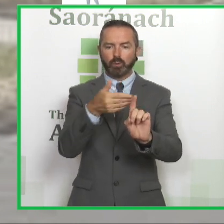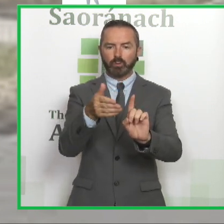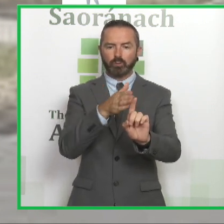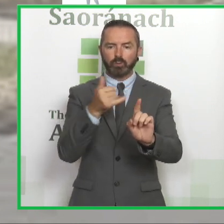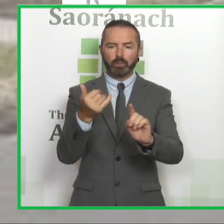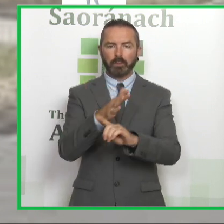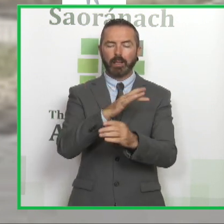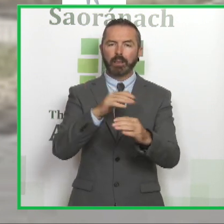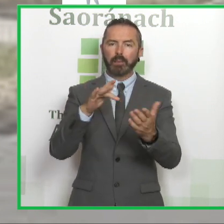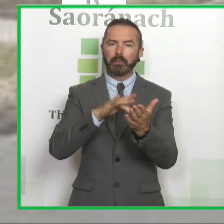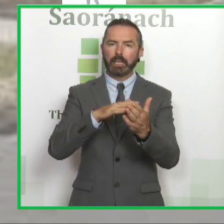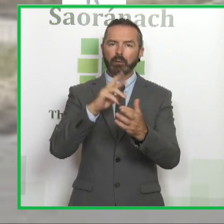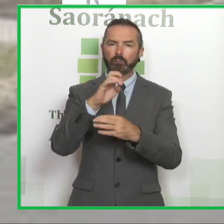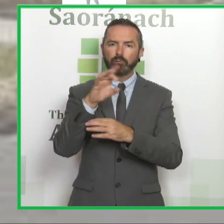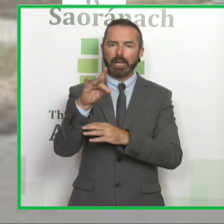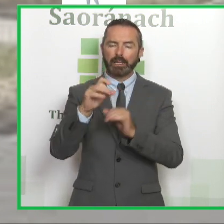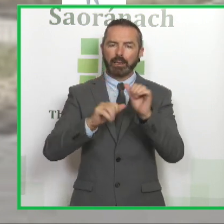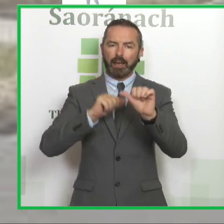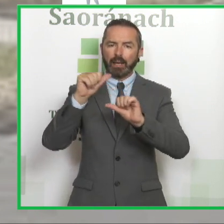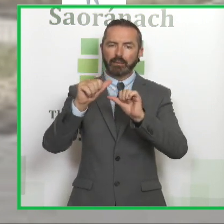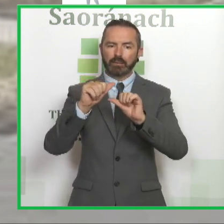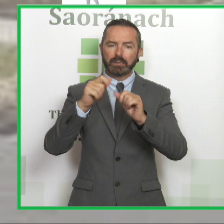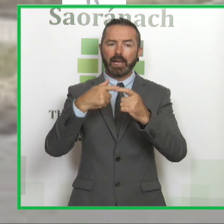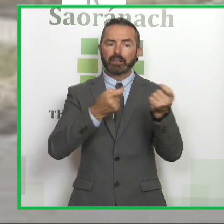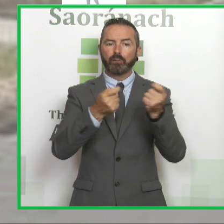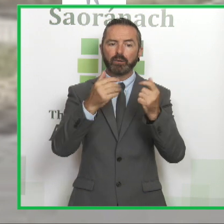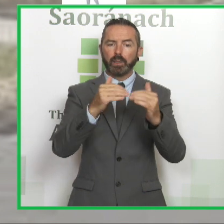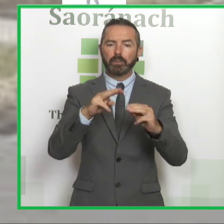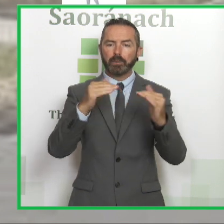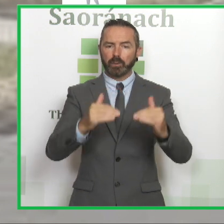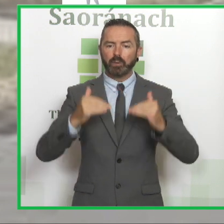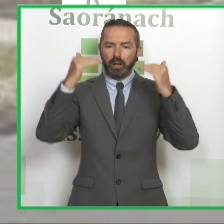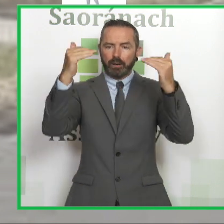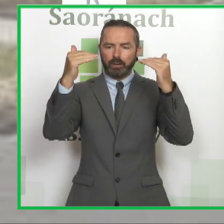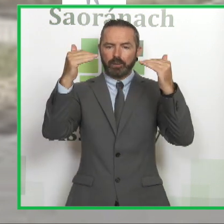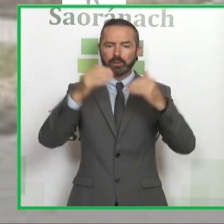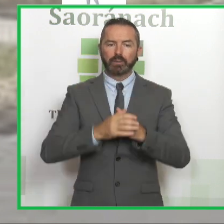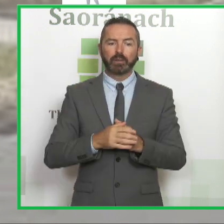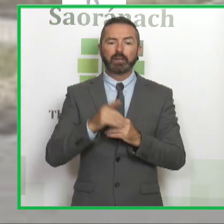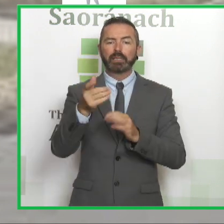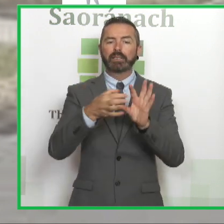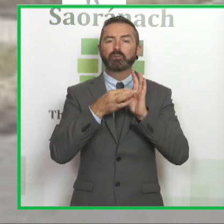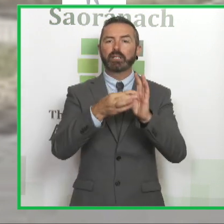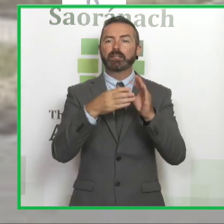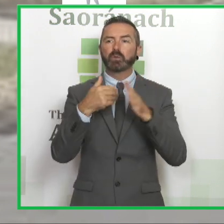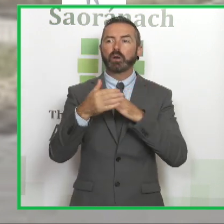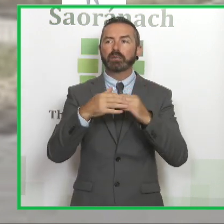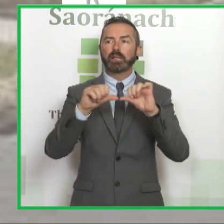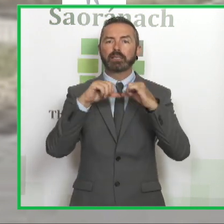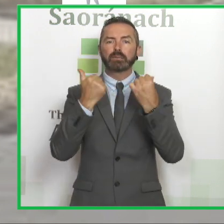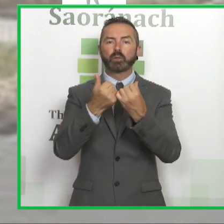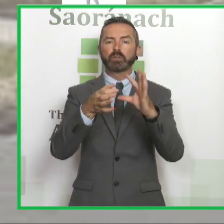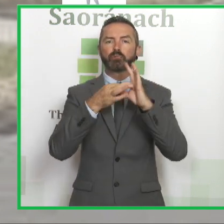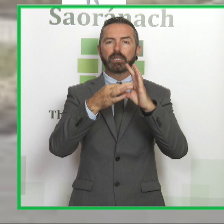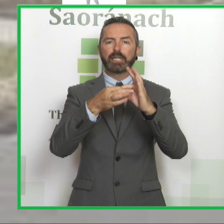adults who, in turn, were governed by individuals higher in the pecking order. We call these relationships in the study associate